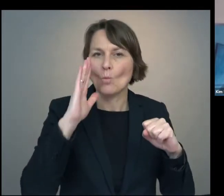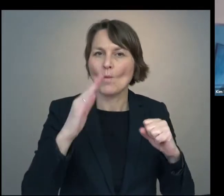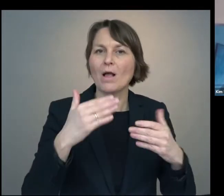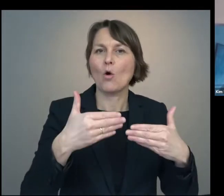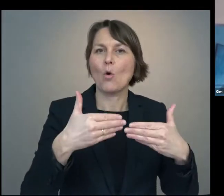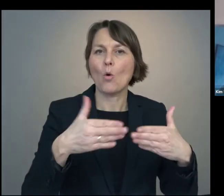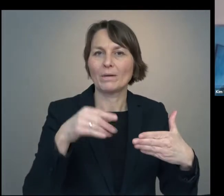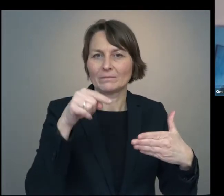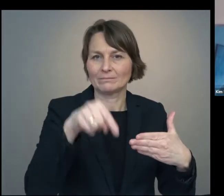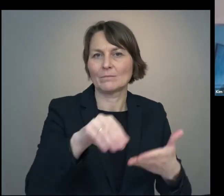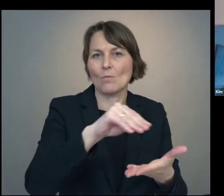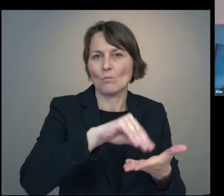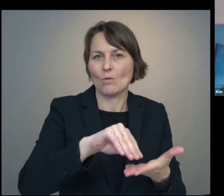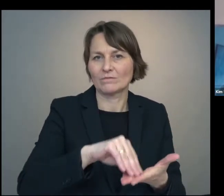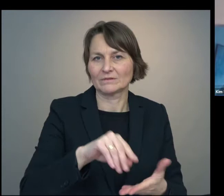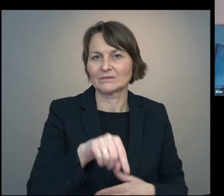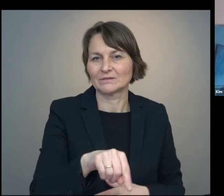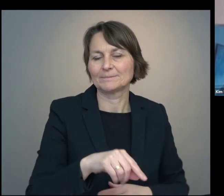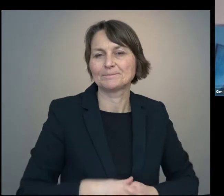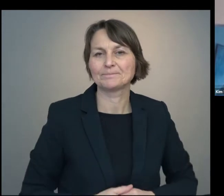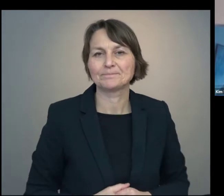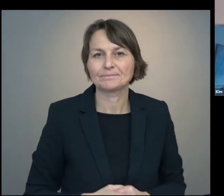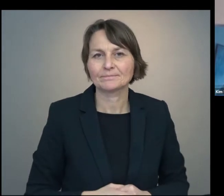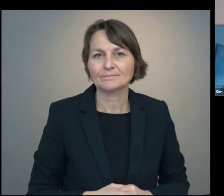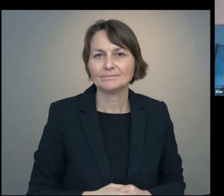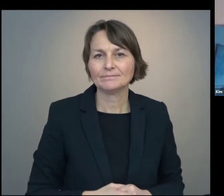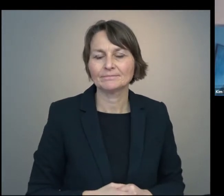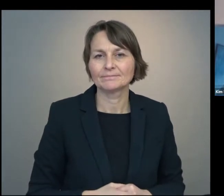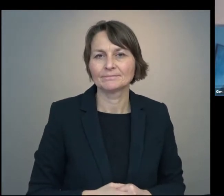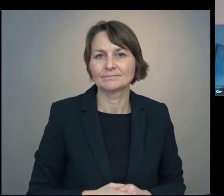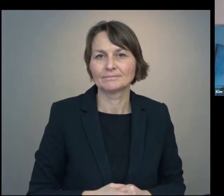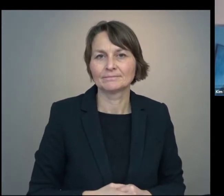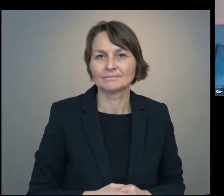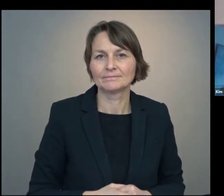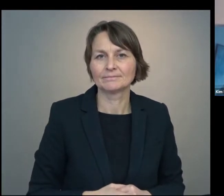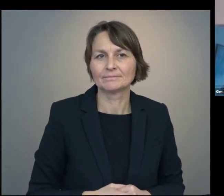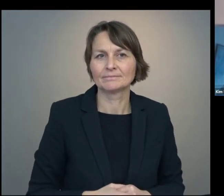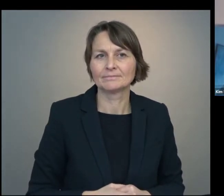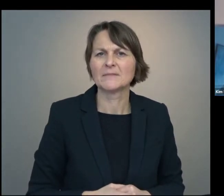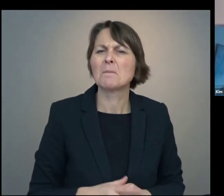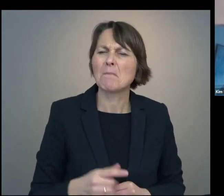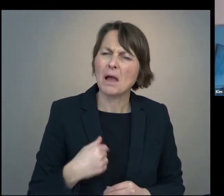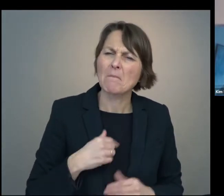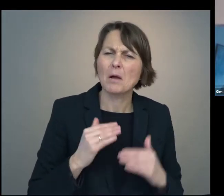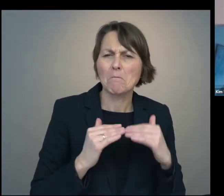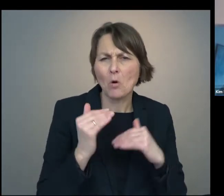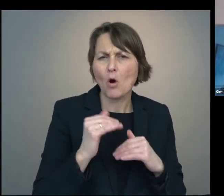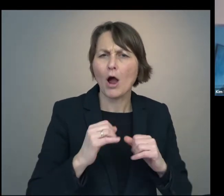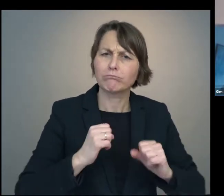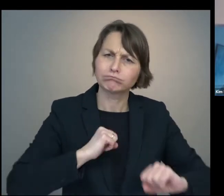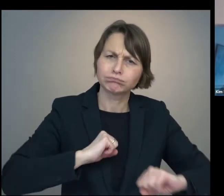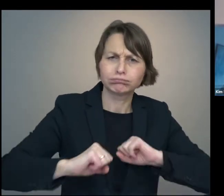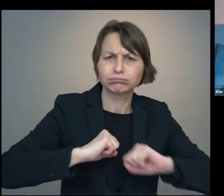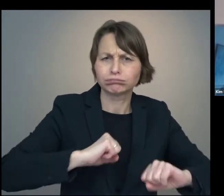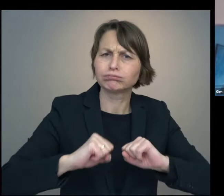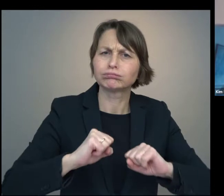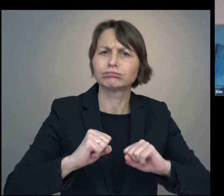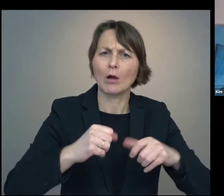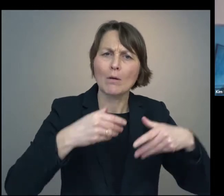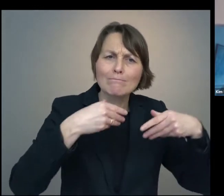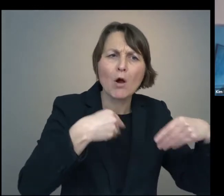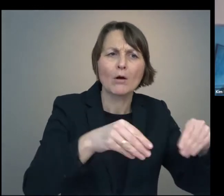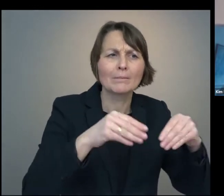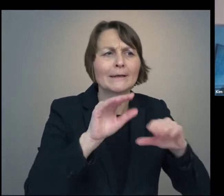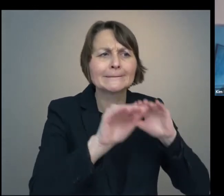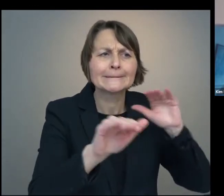office, following the sales rep, obviously comes we need some communication and marketing activities there as